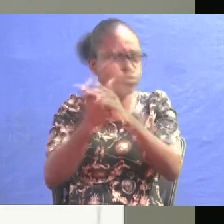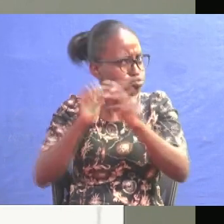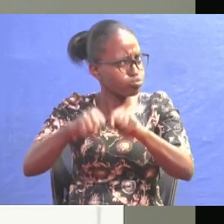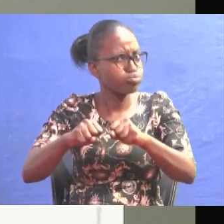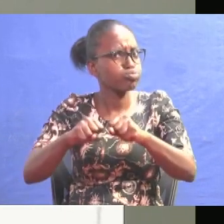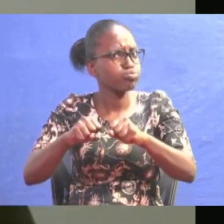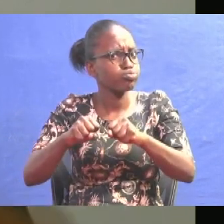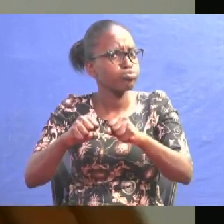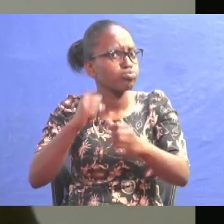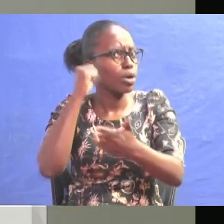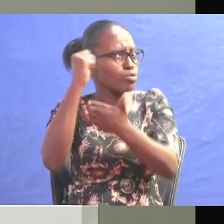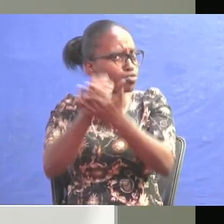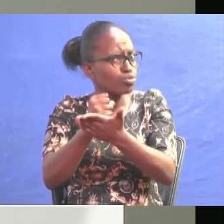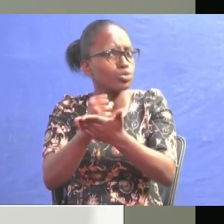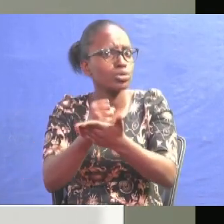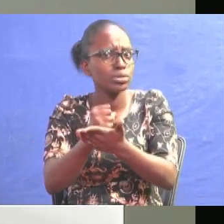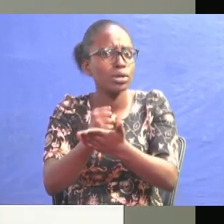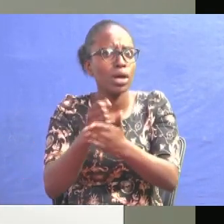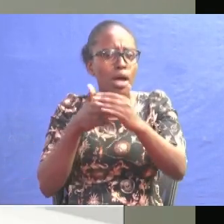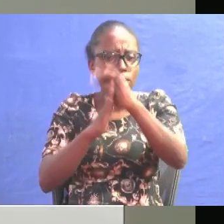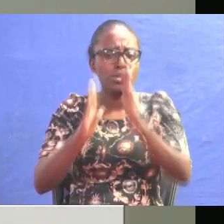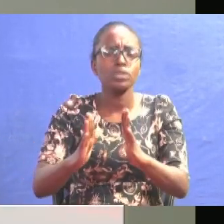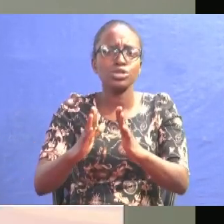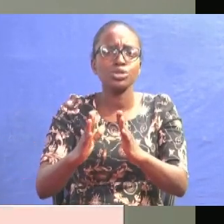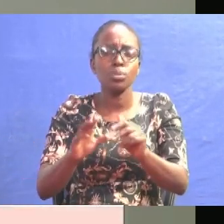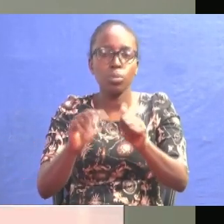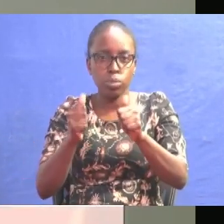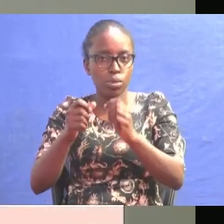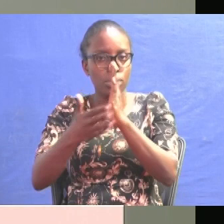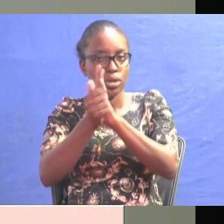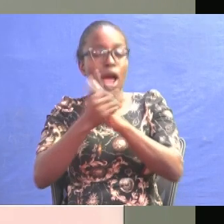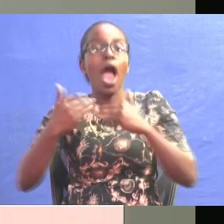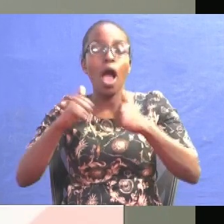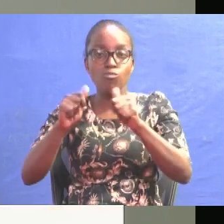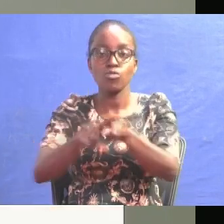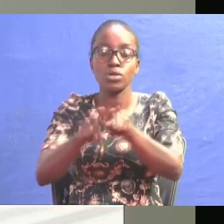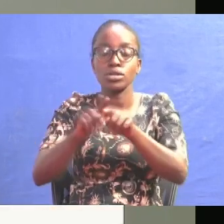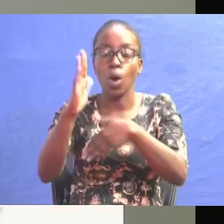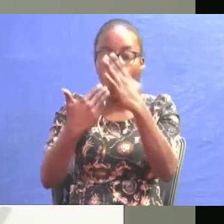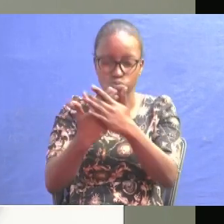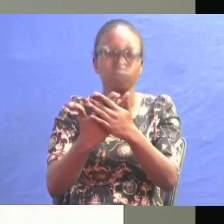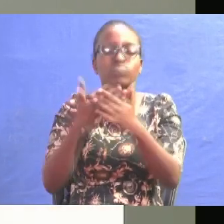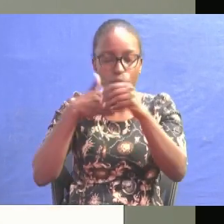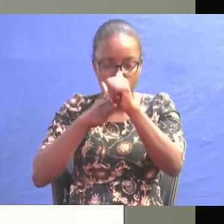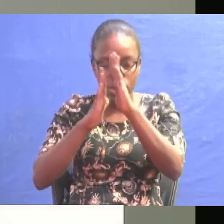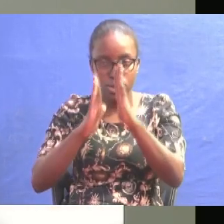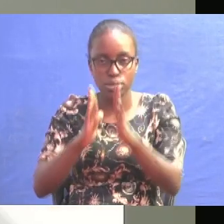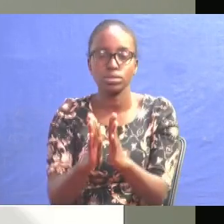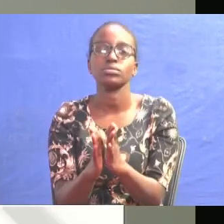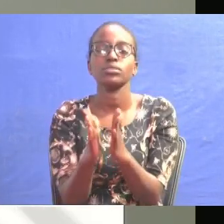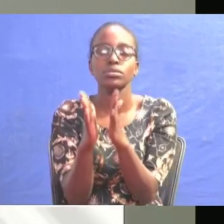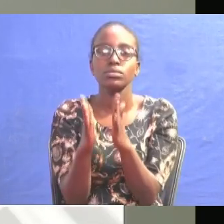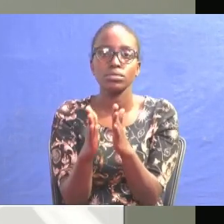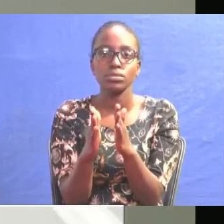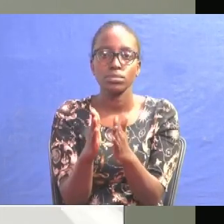they are qualified, they have leadership skill, it's evident on their biography line on leadership. But I feel it's the